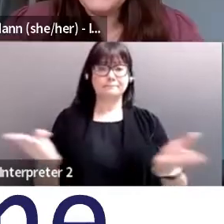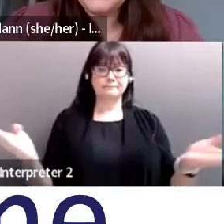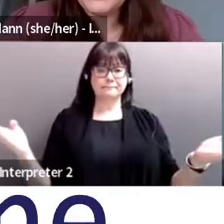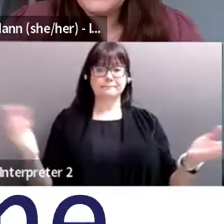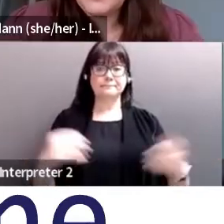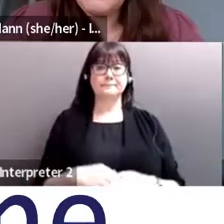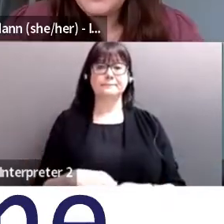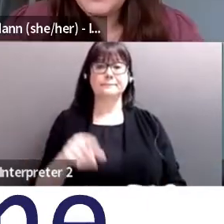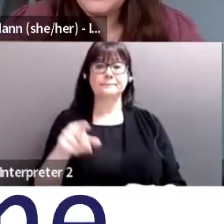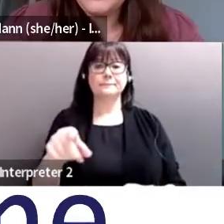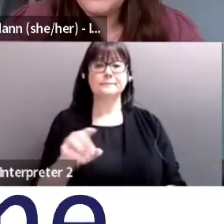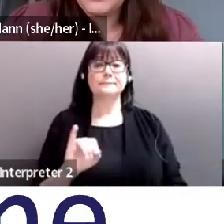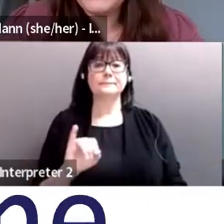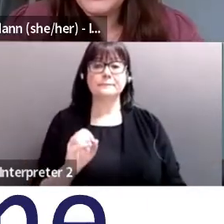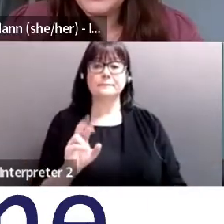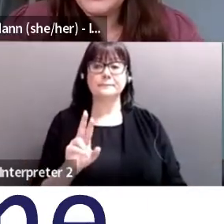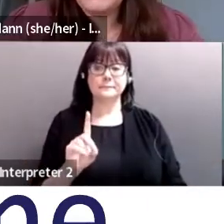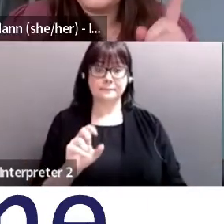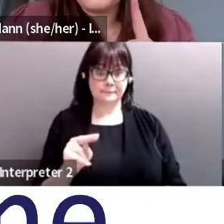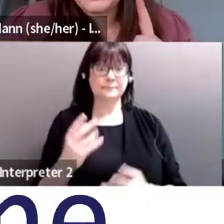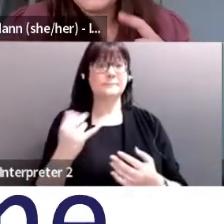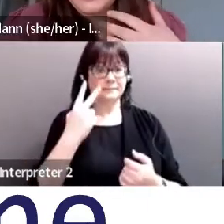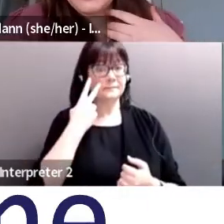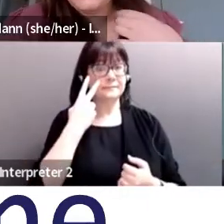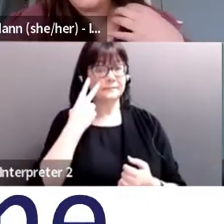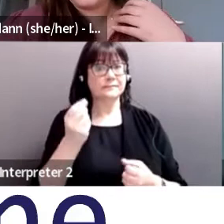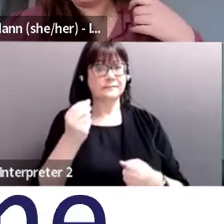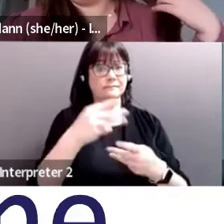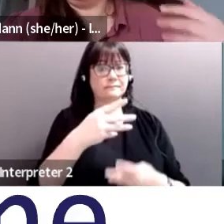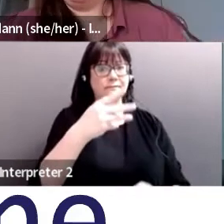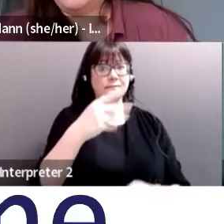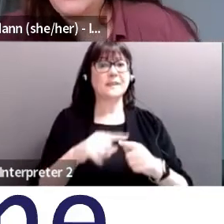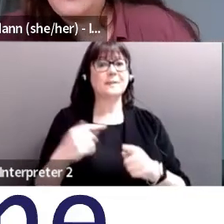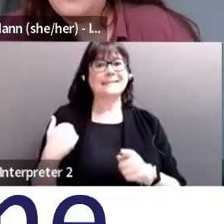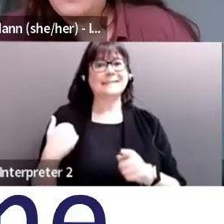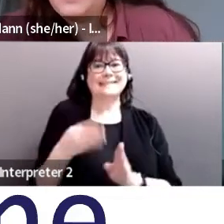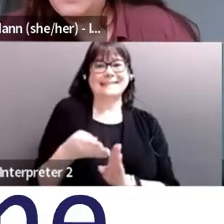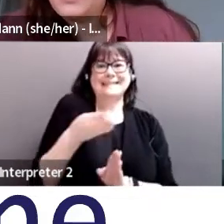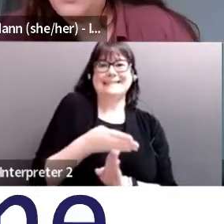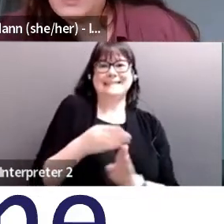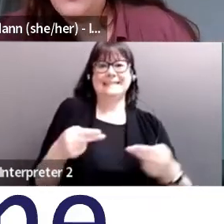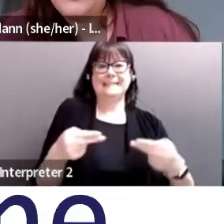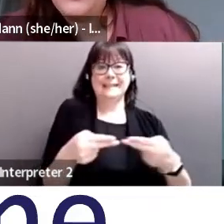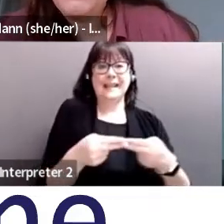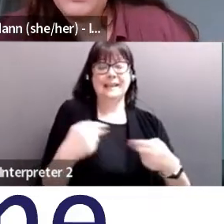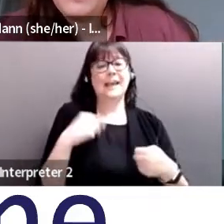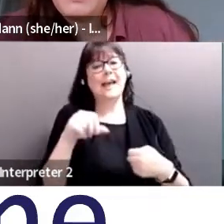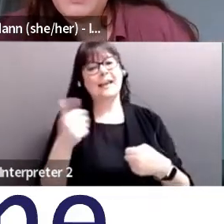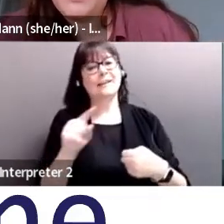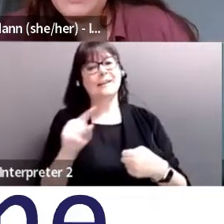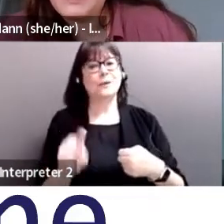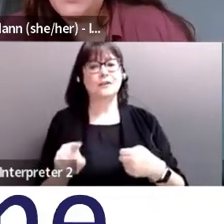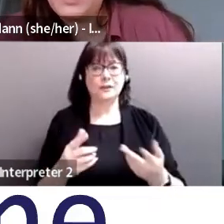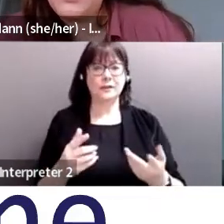While the ideas are coming in, Ben, we have another question about the last slide that we were on. Yes. So how can reimbursement